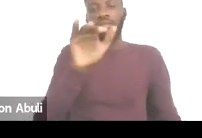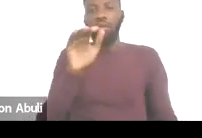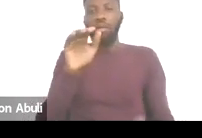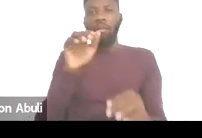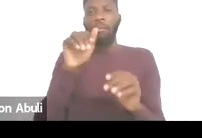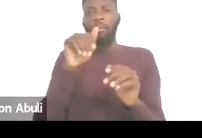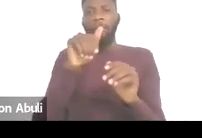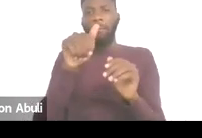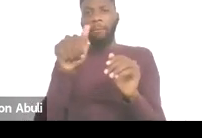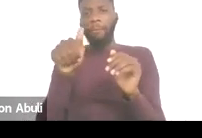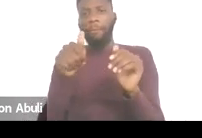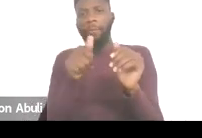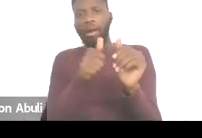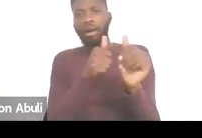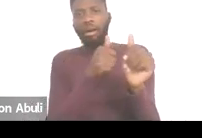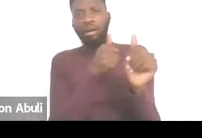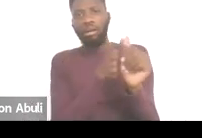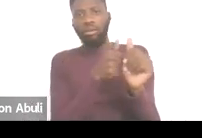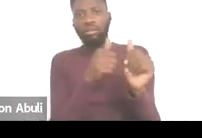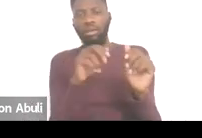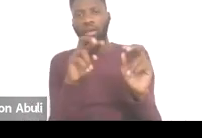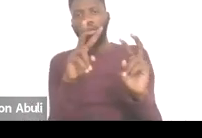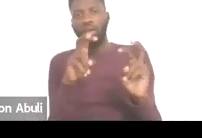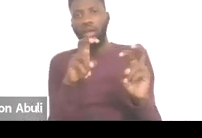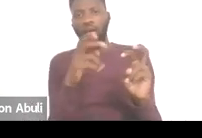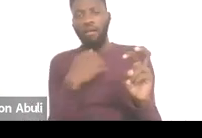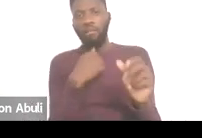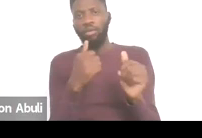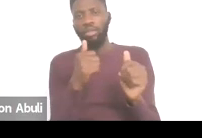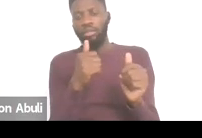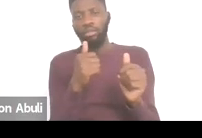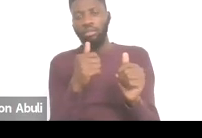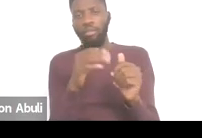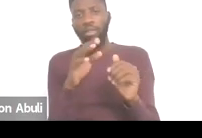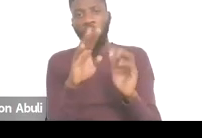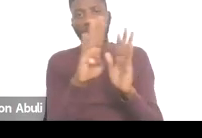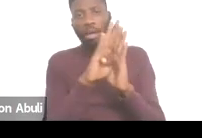please highlight to them what are some of the background checks that are done by employers?